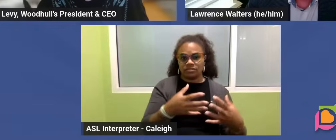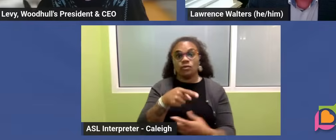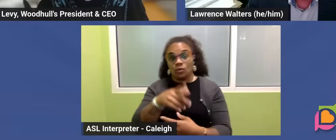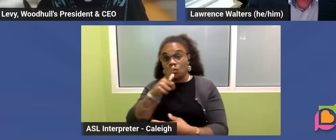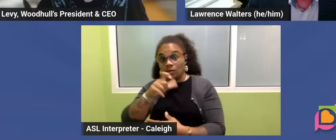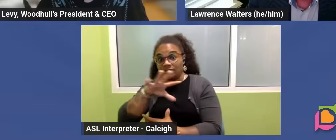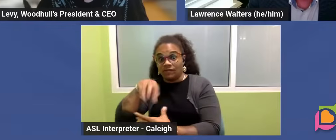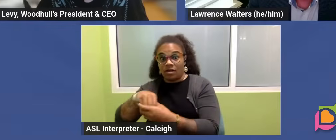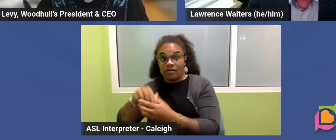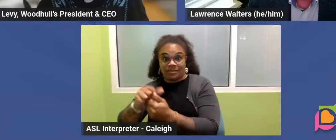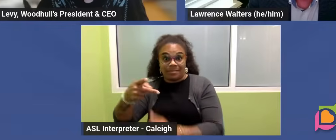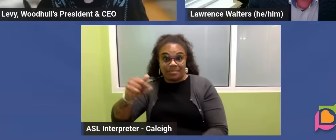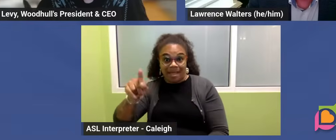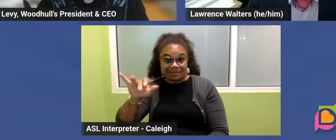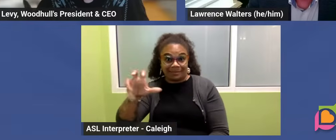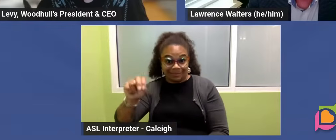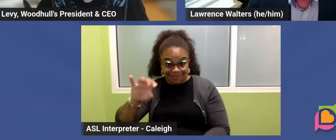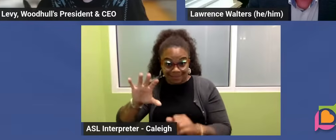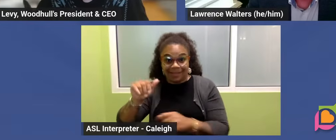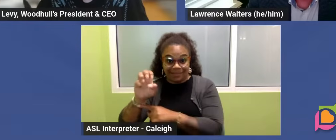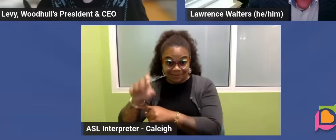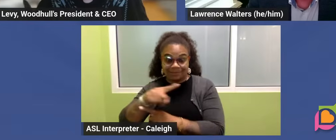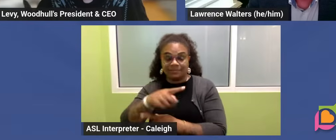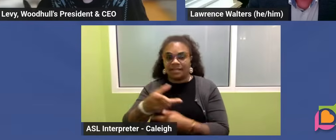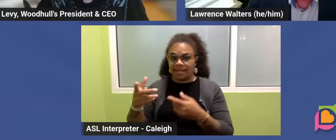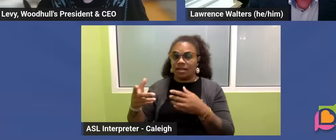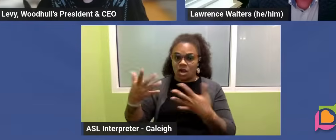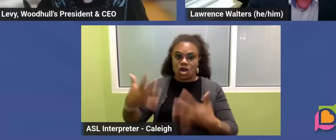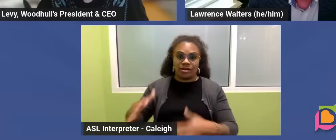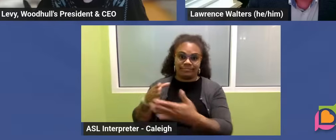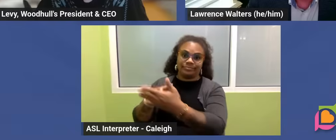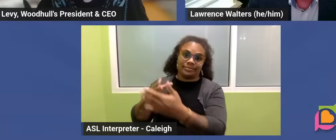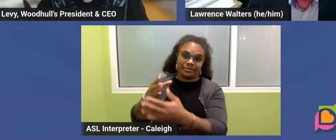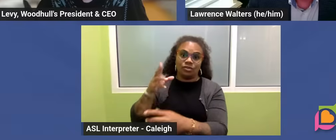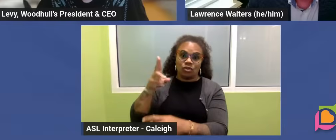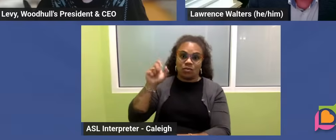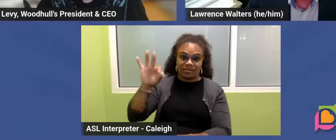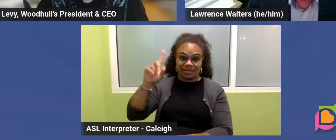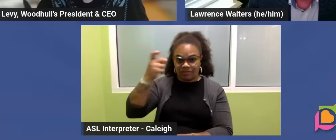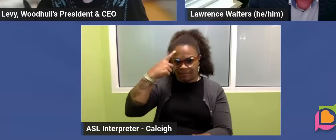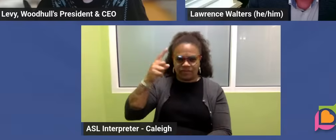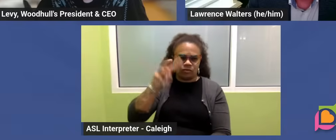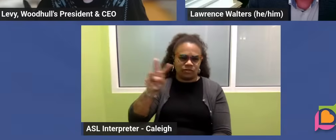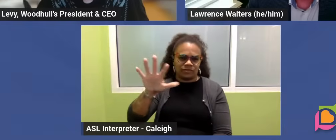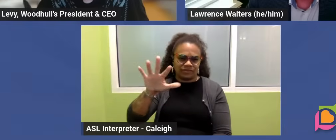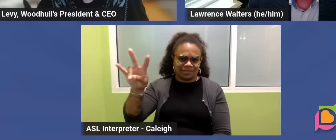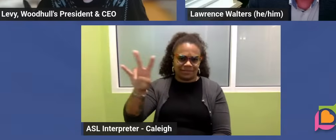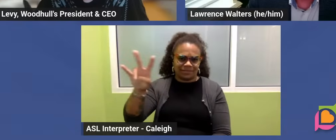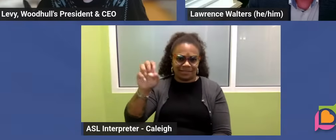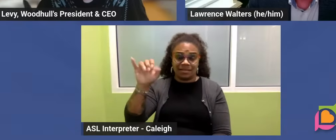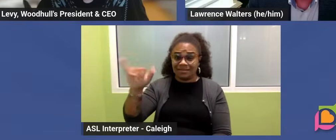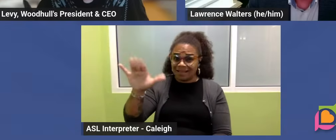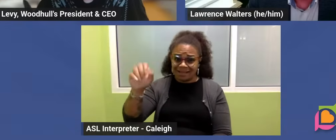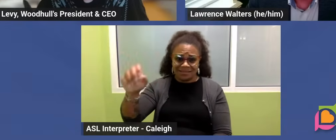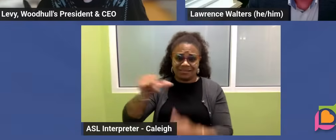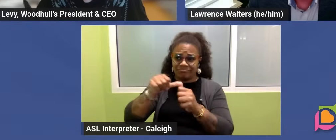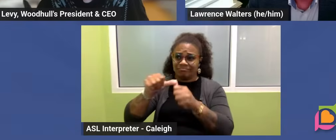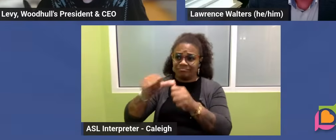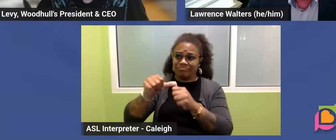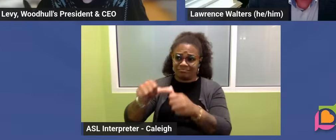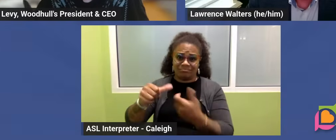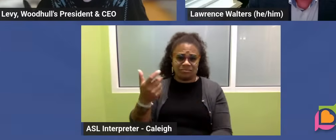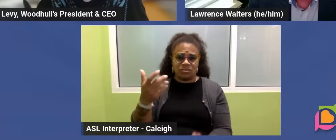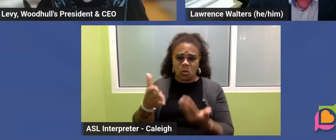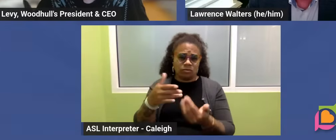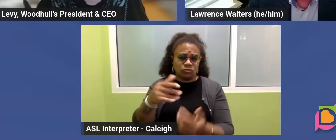case, litigated against the US government on the 2257 case. That case went on for, I think, close to 2